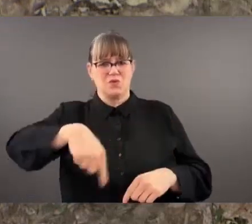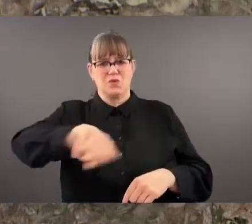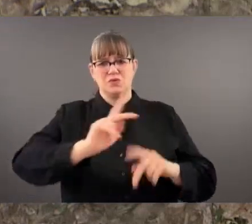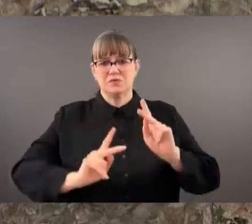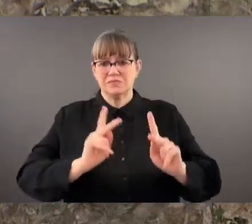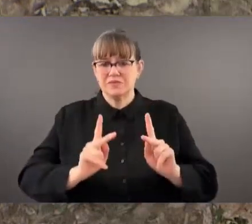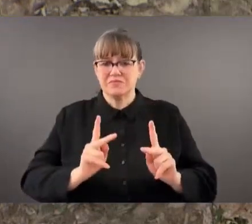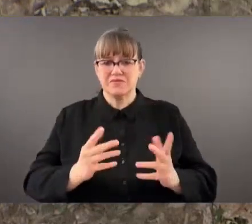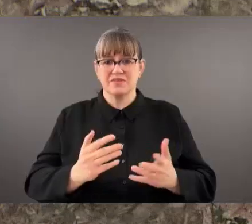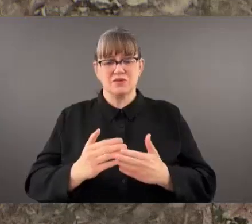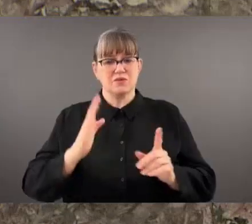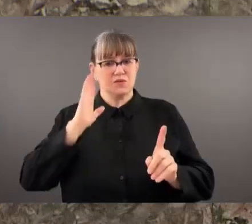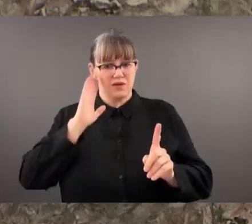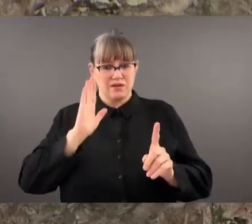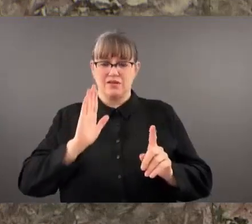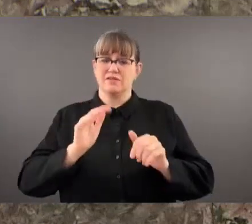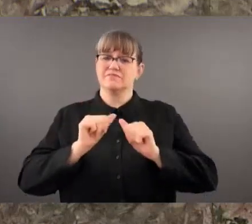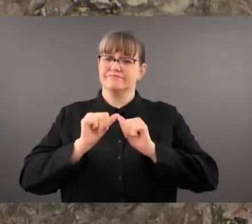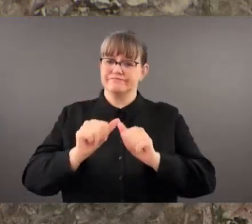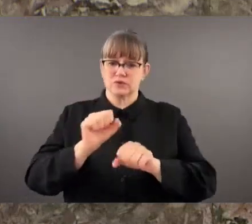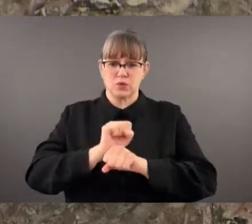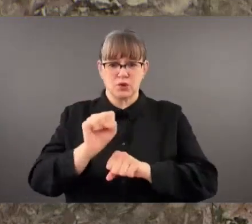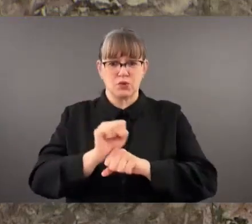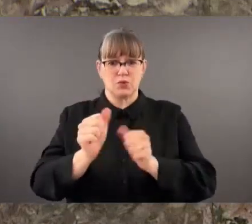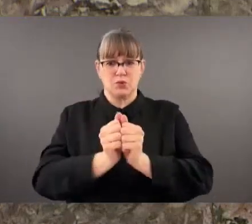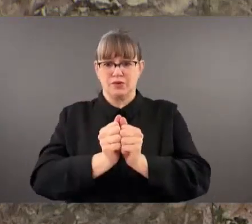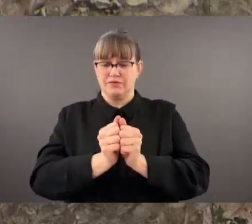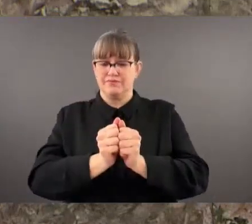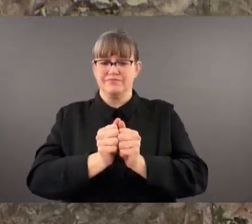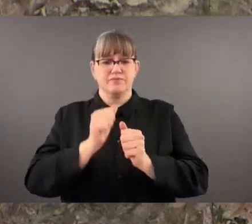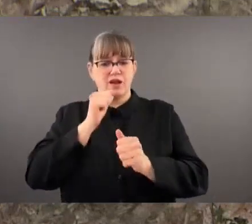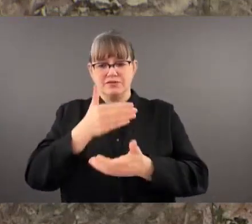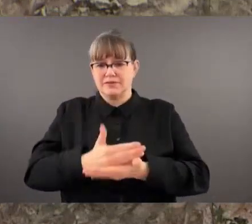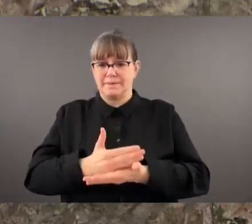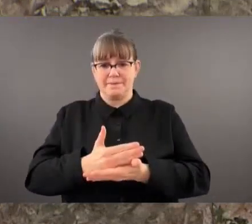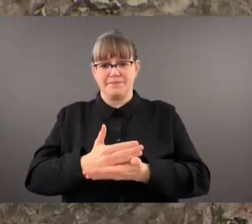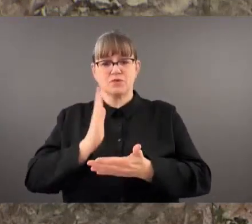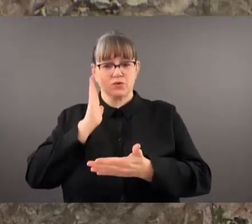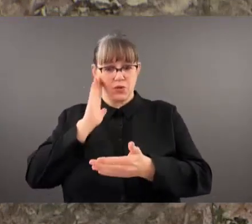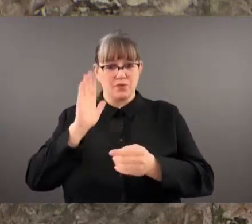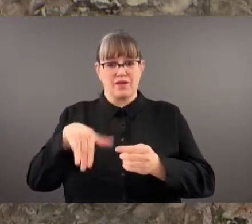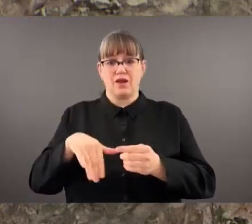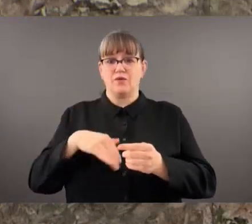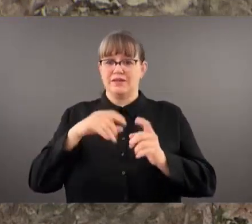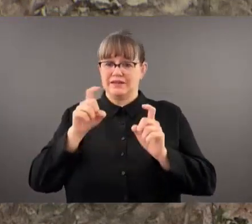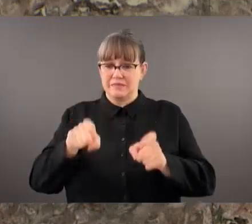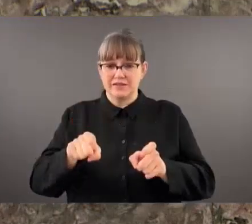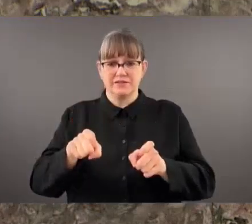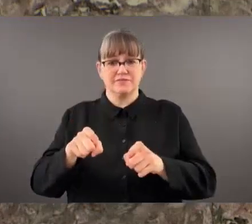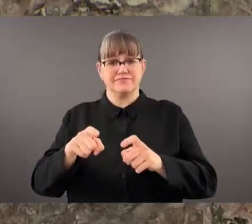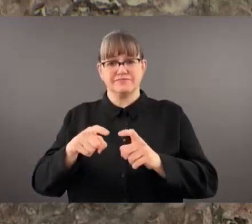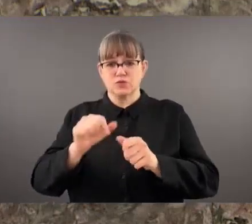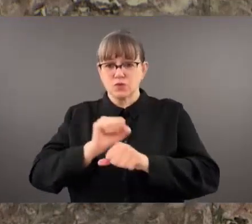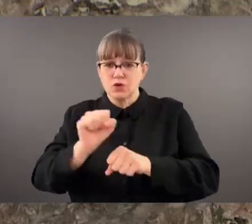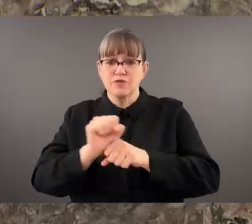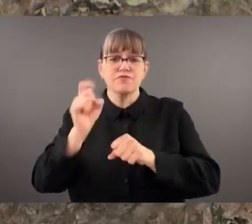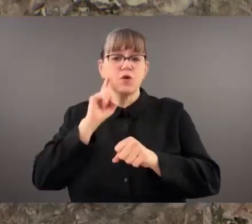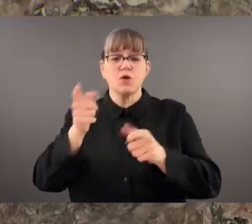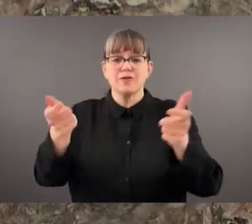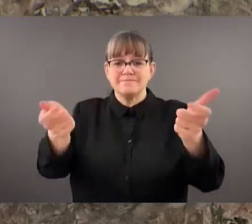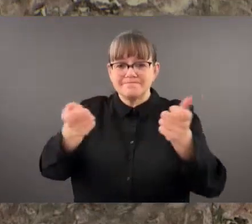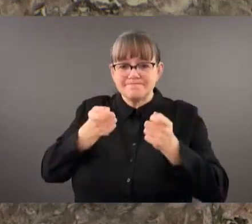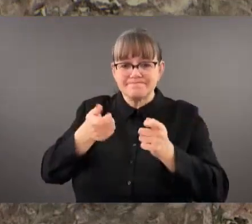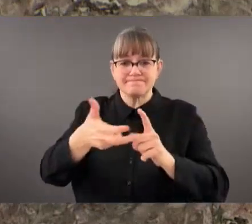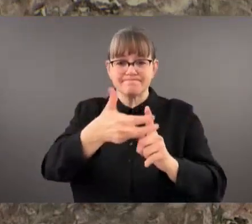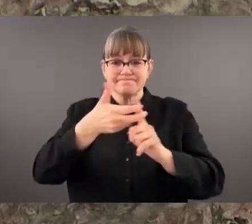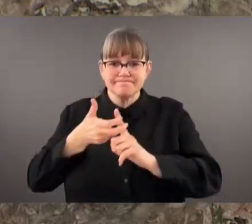we need to attract, hire, retain more emergency room physicians, more family doctors to alleviate the pressure, to continue to